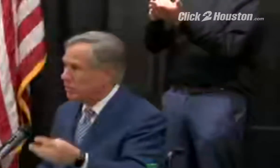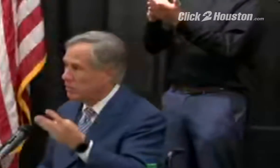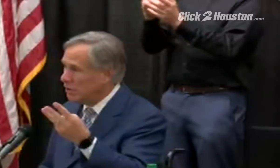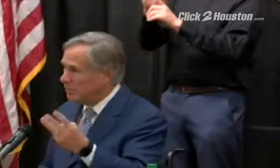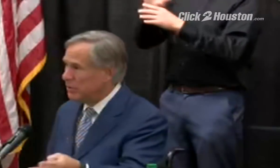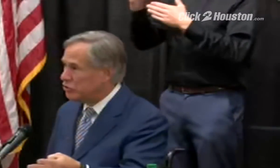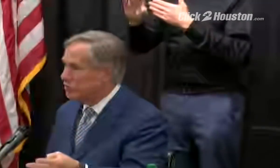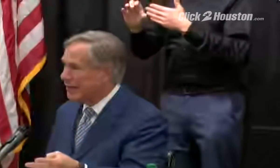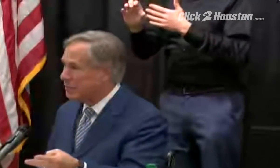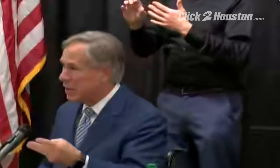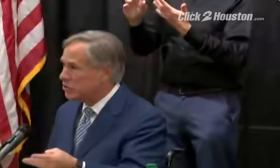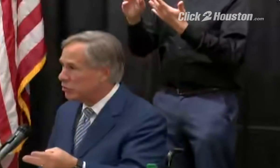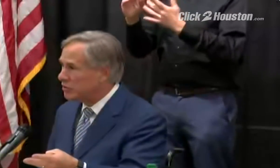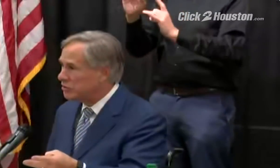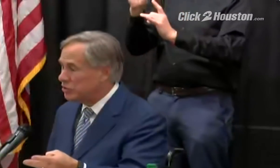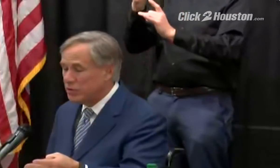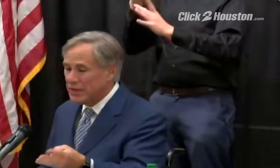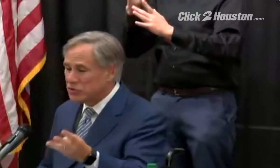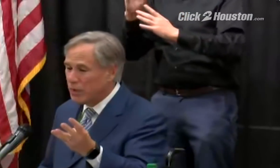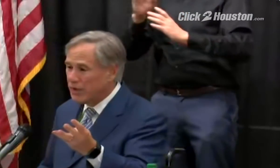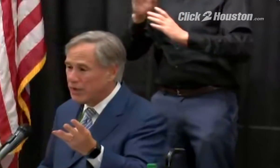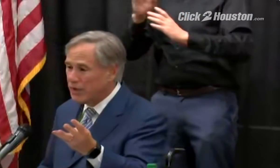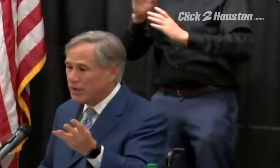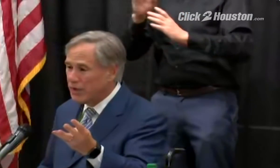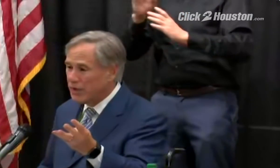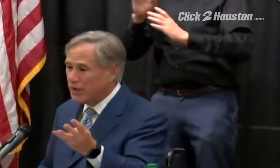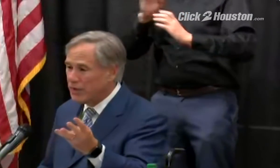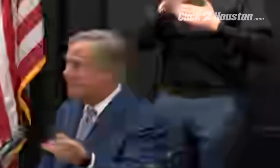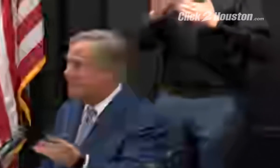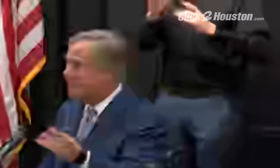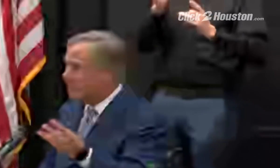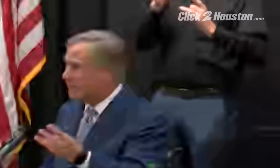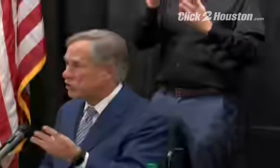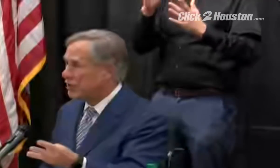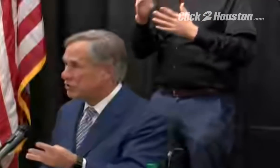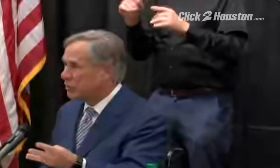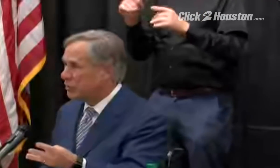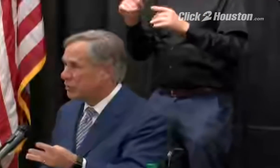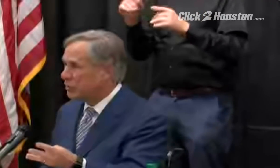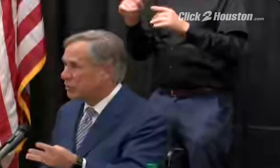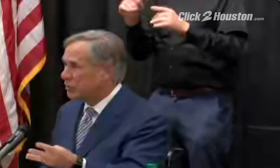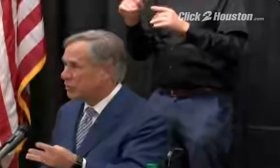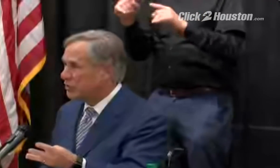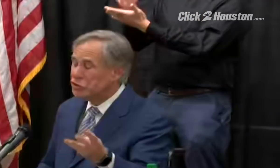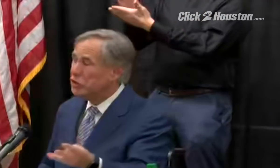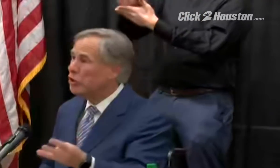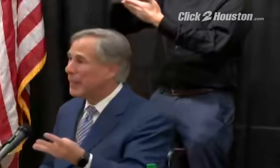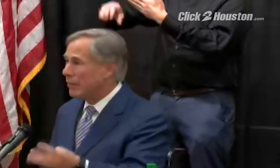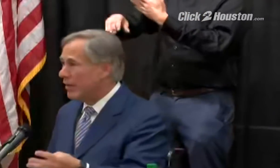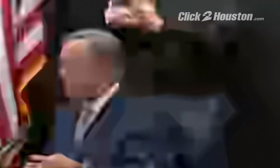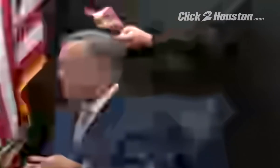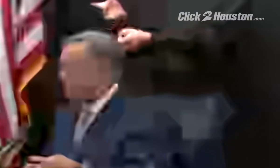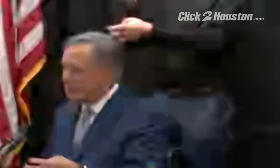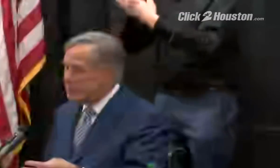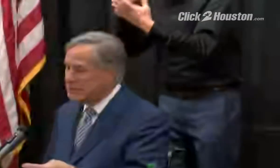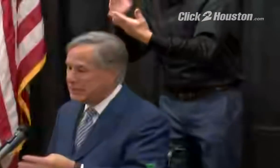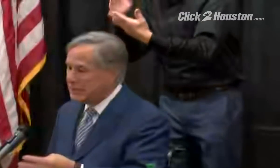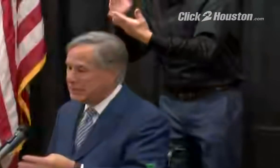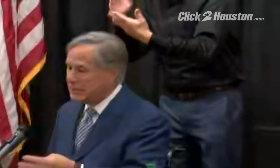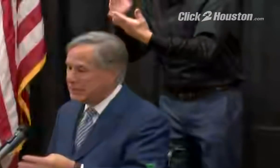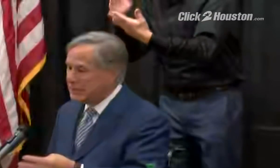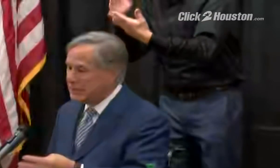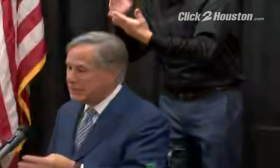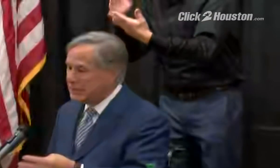emotional, mental-type consequences to it, as well as the devastating financial consequences. Lesser known, however, is